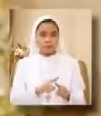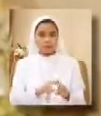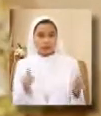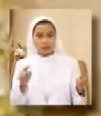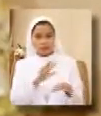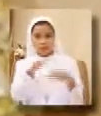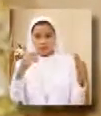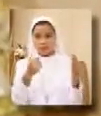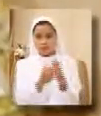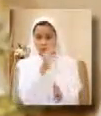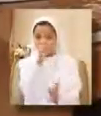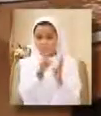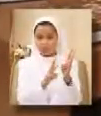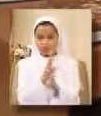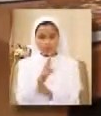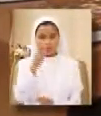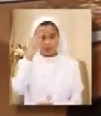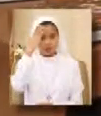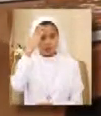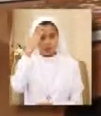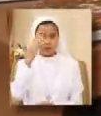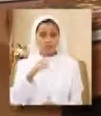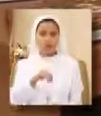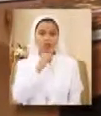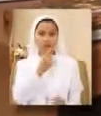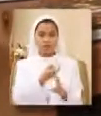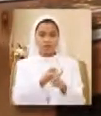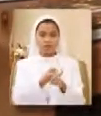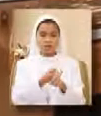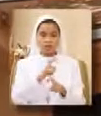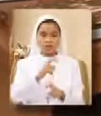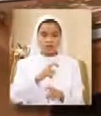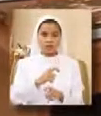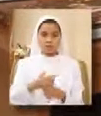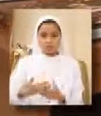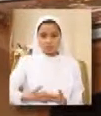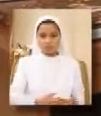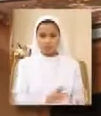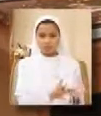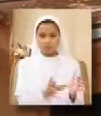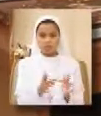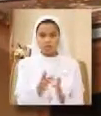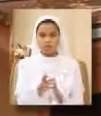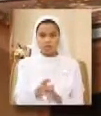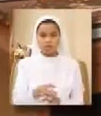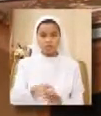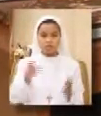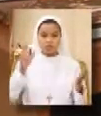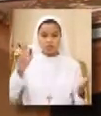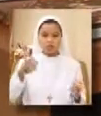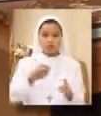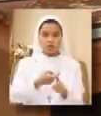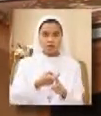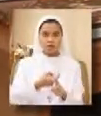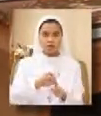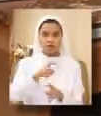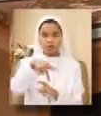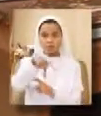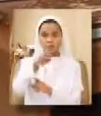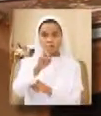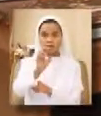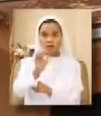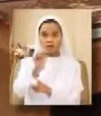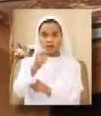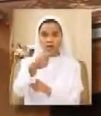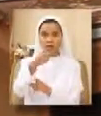Niño, Infant Jesus of Prague. Na it was given by Spanish princess sa mga Carmelites. Ang